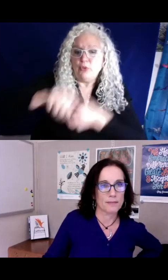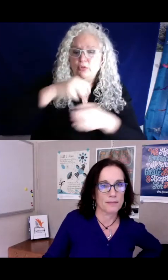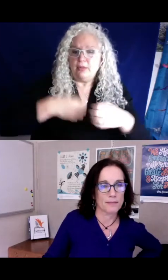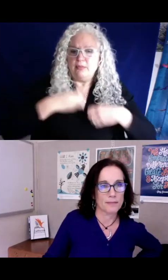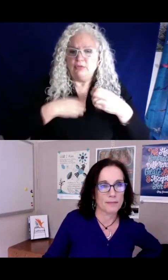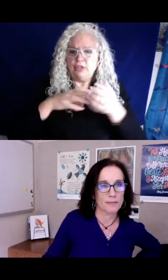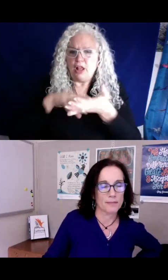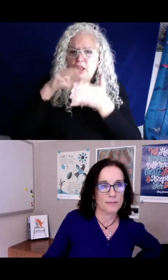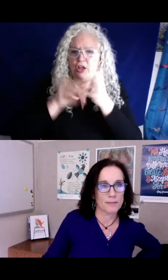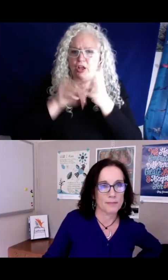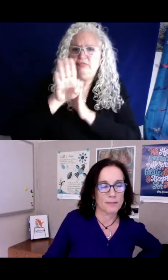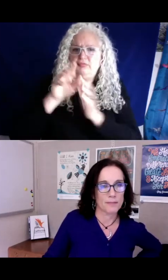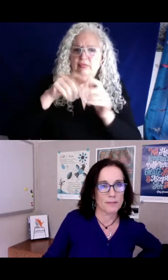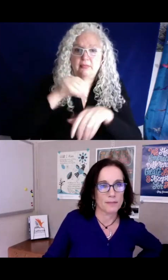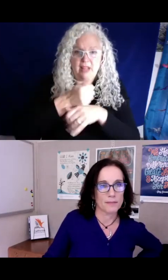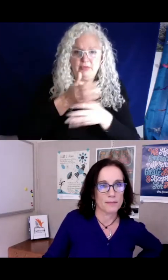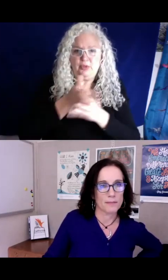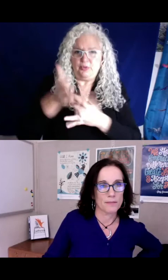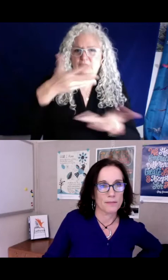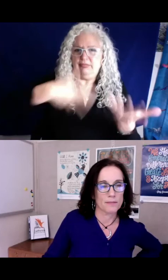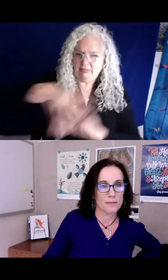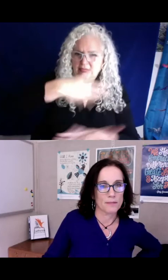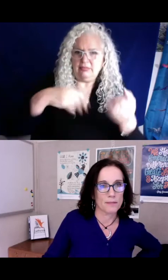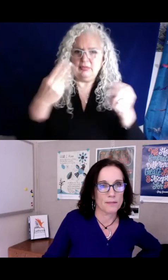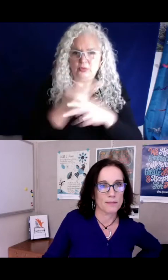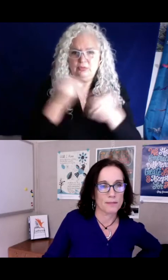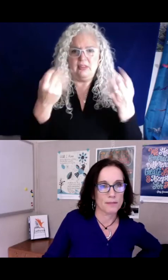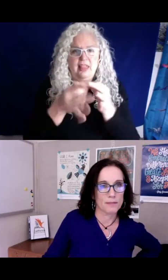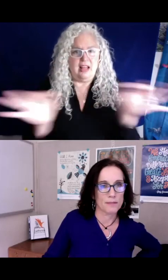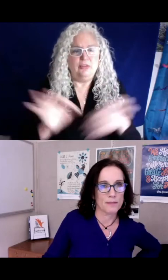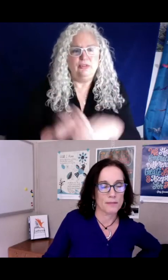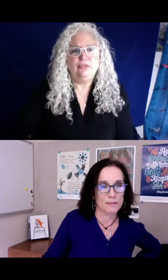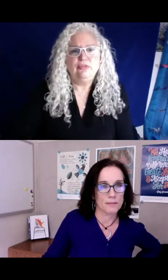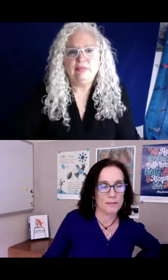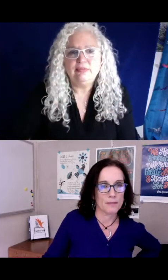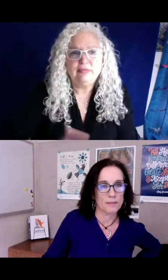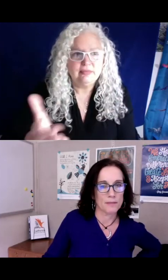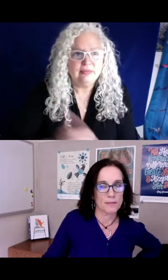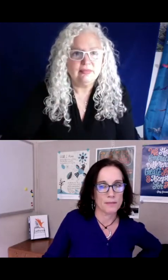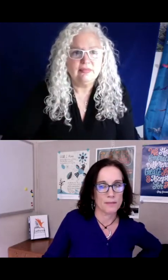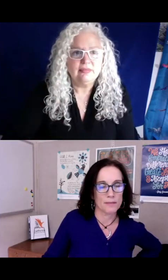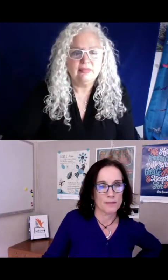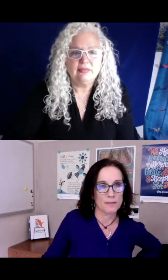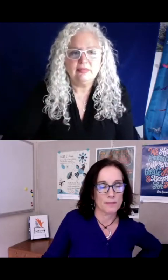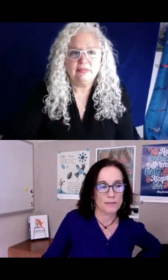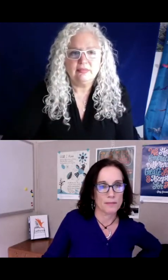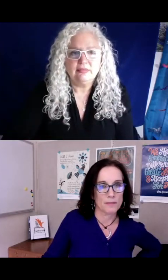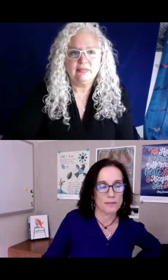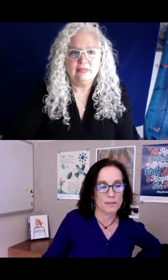So that provides for an opportunity of social learning, emotional development, and all